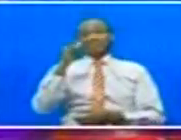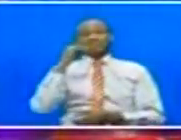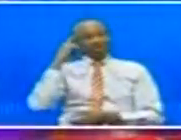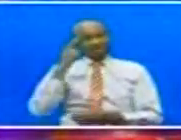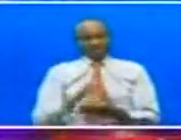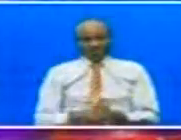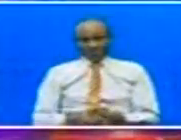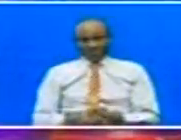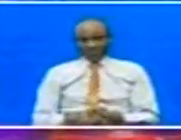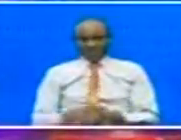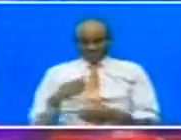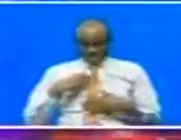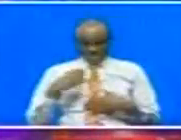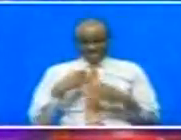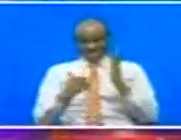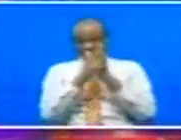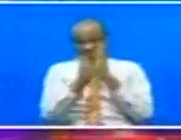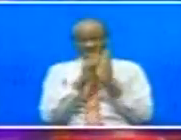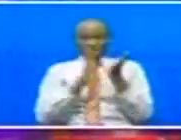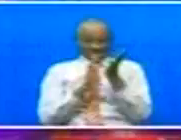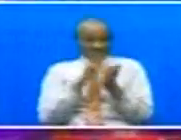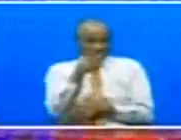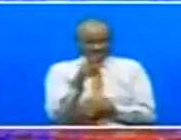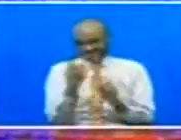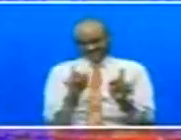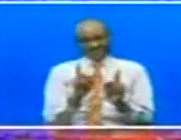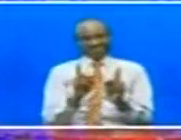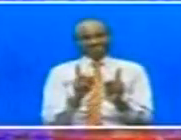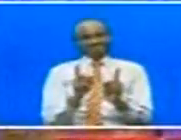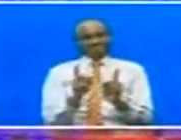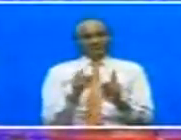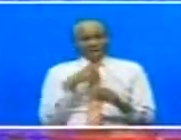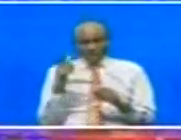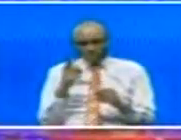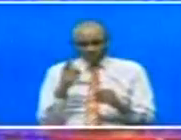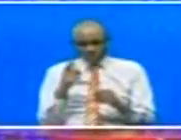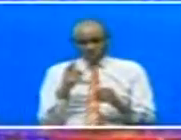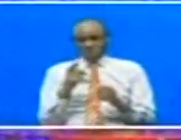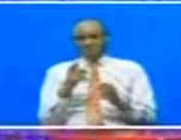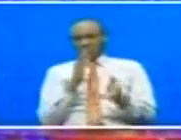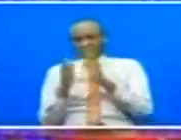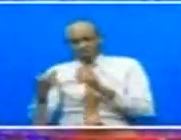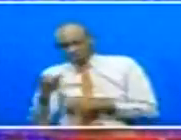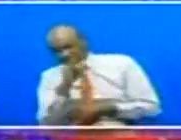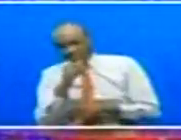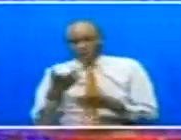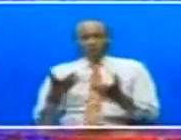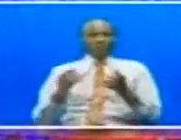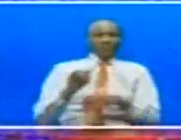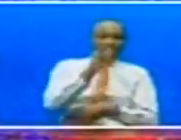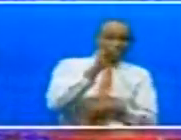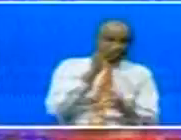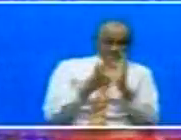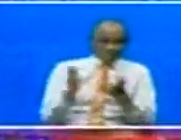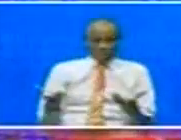I'm not competent to comment on, you know, the logistics of... Or the flight pattern, is that